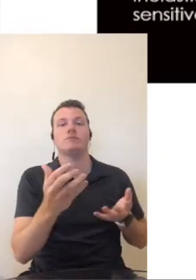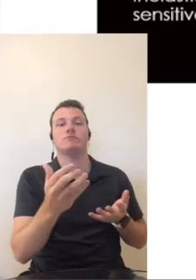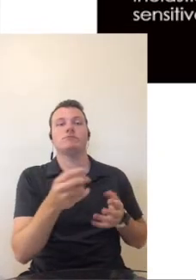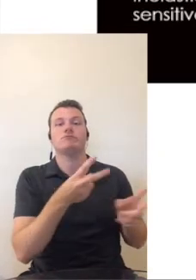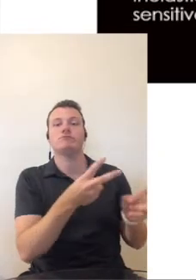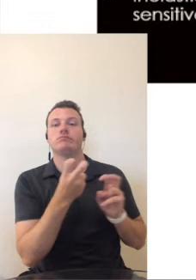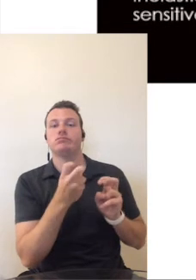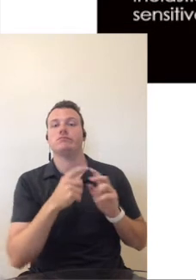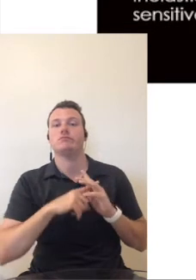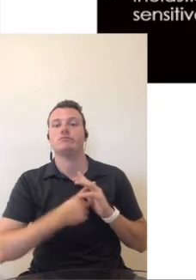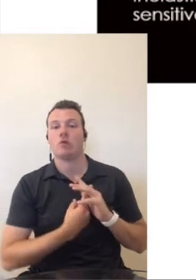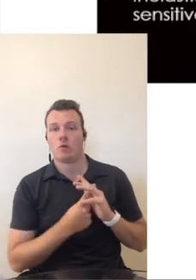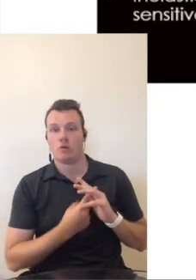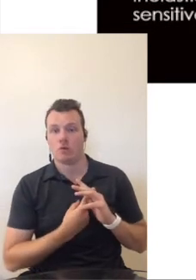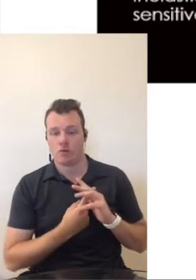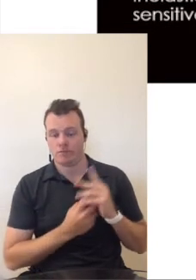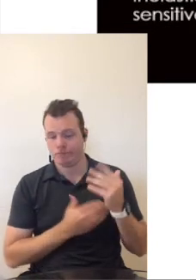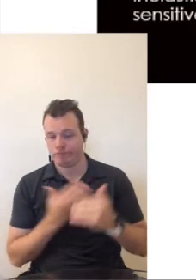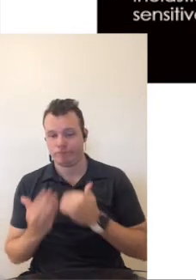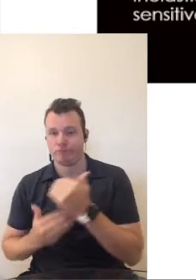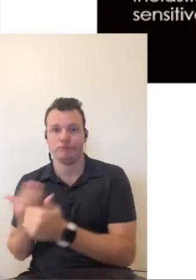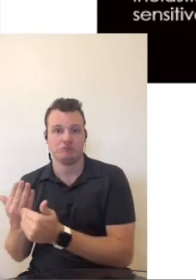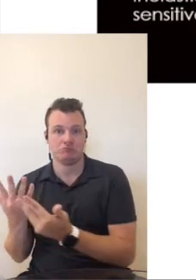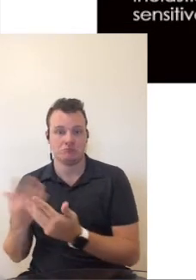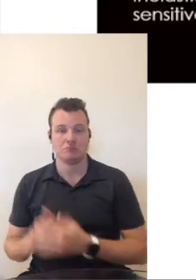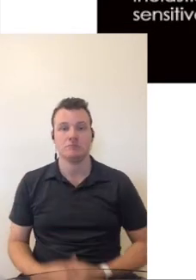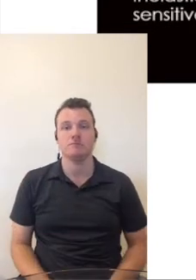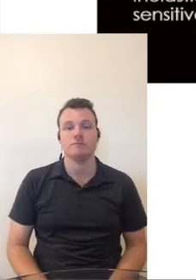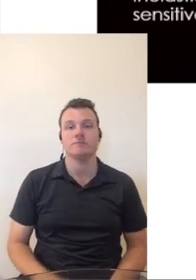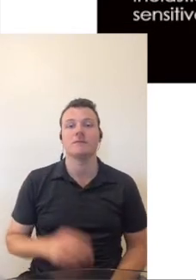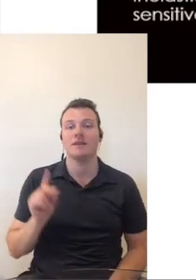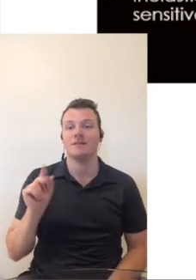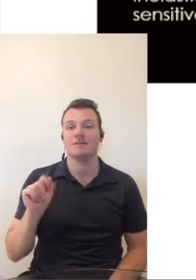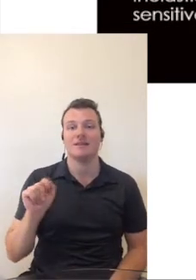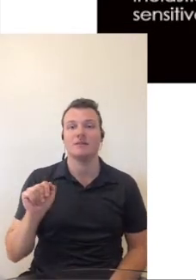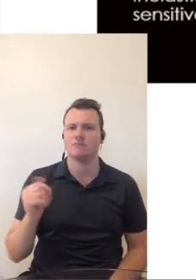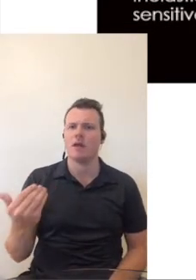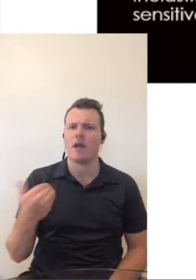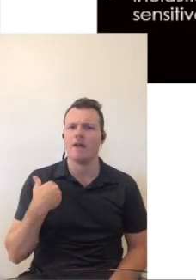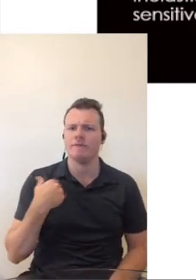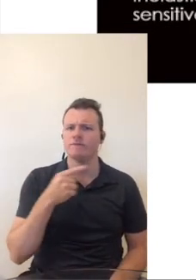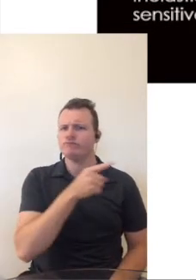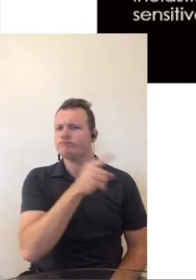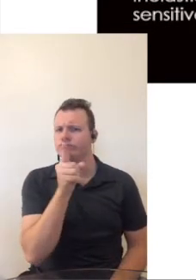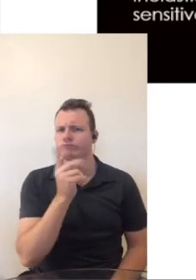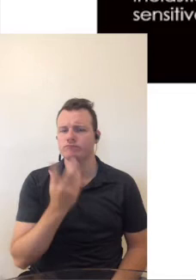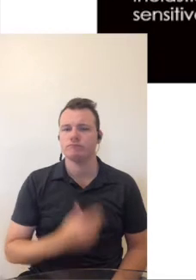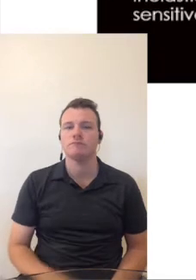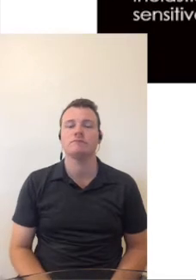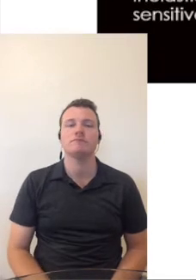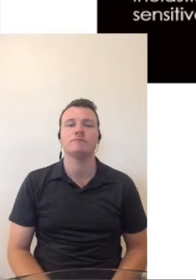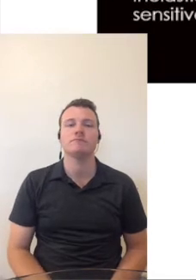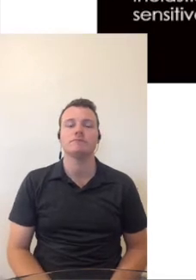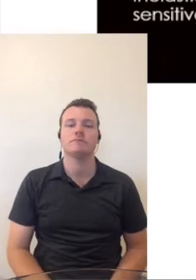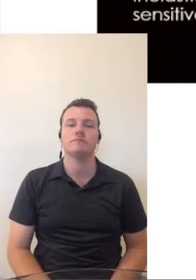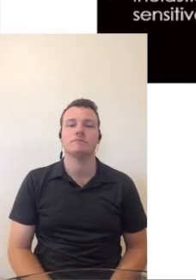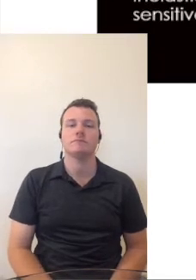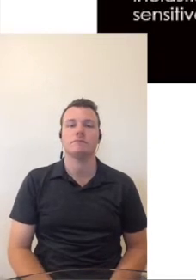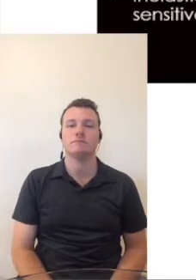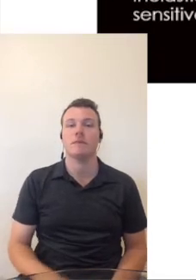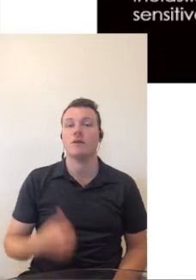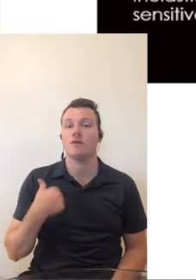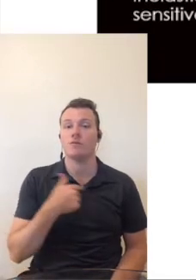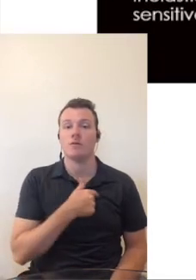least initially as you start out your practice. And those data sets do exist. Now, what we're interested